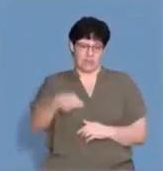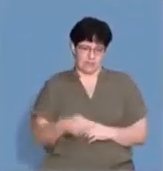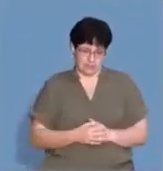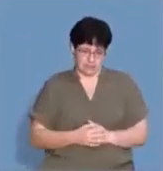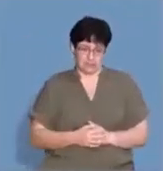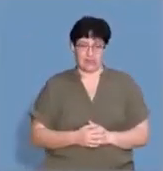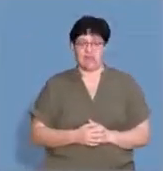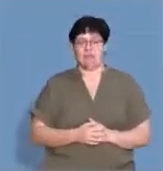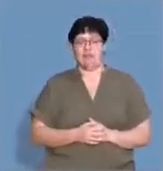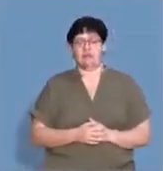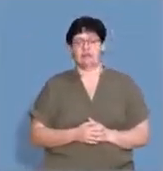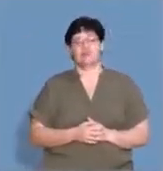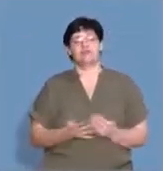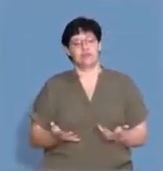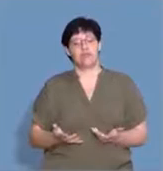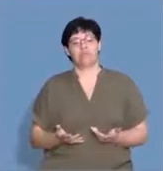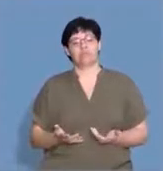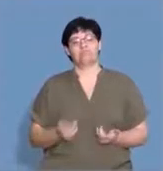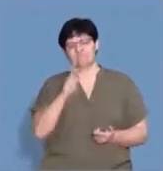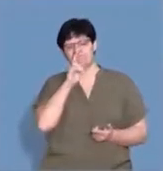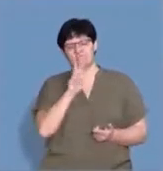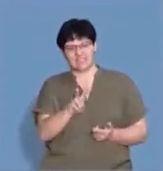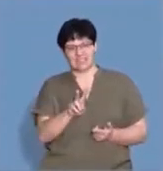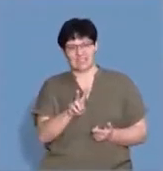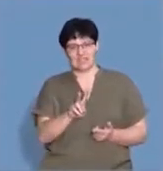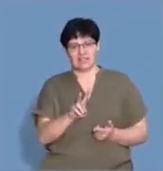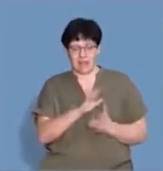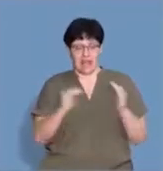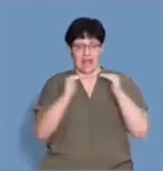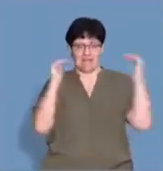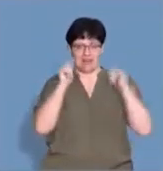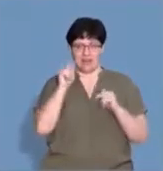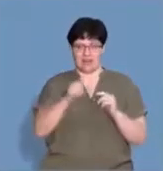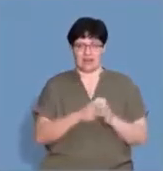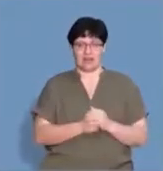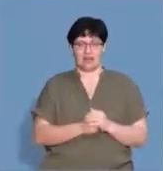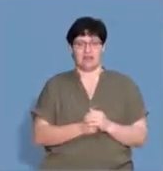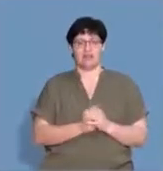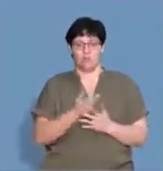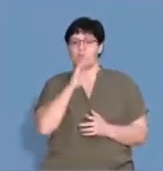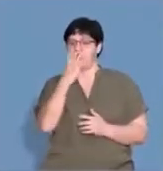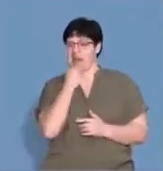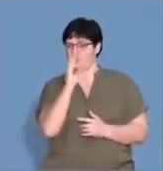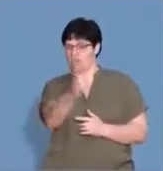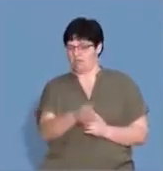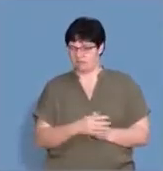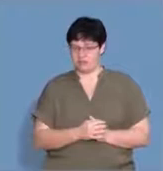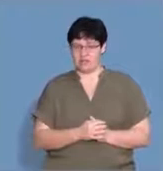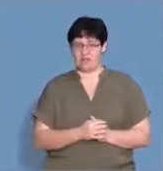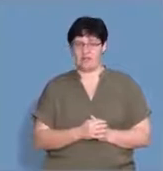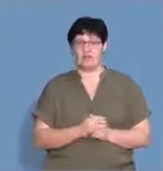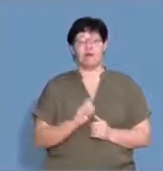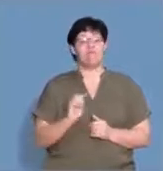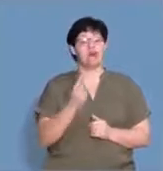So that's analyzing the graph. We can see that this is the point of break even. I'm sure they're going to ask us that. So